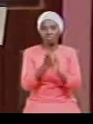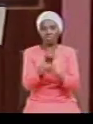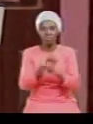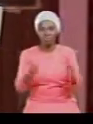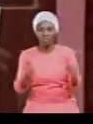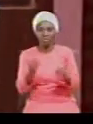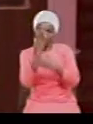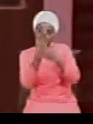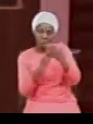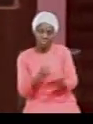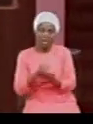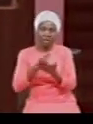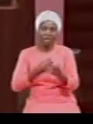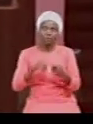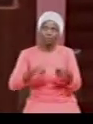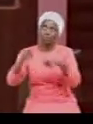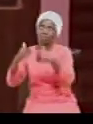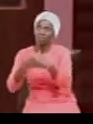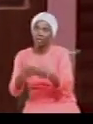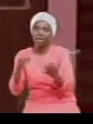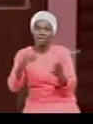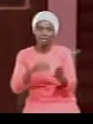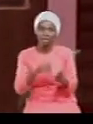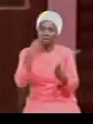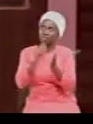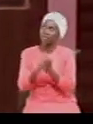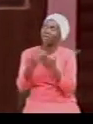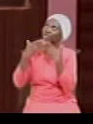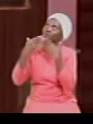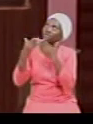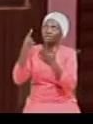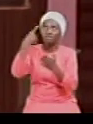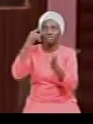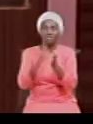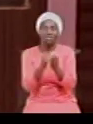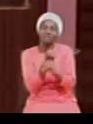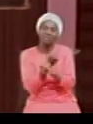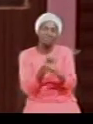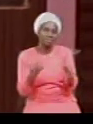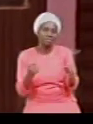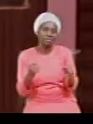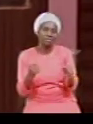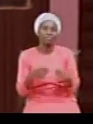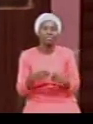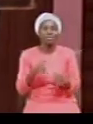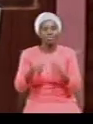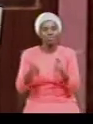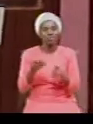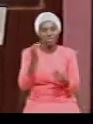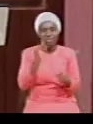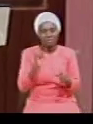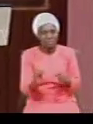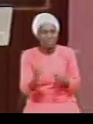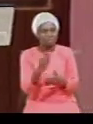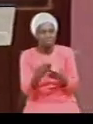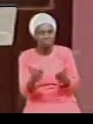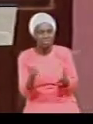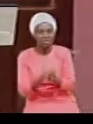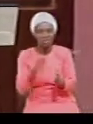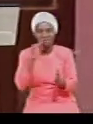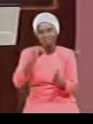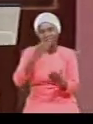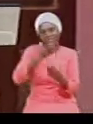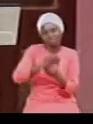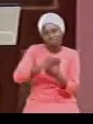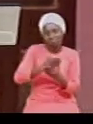us to go back again to say, thank you for that salvation. But I still see something warring